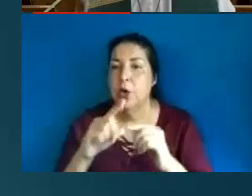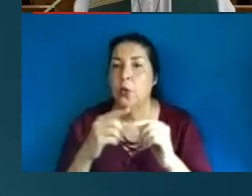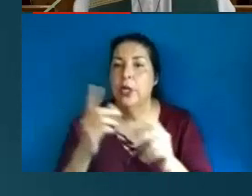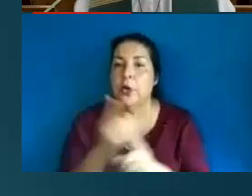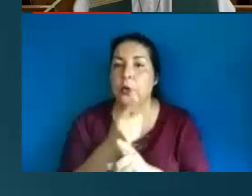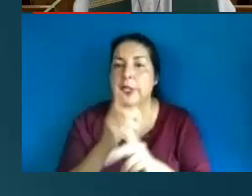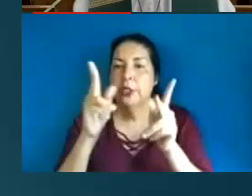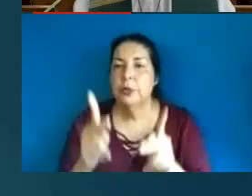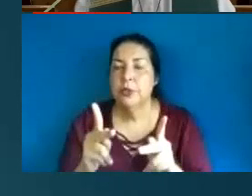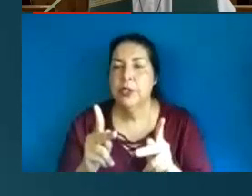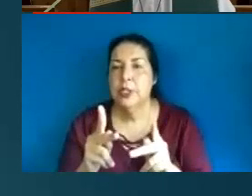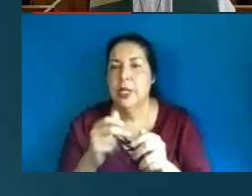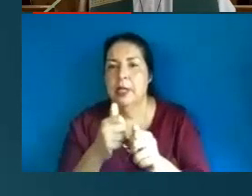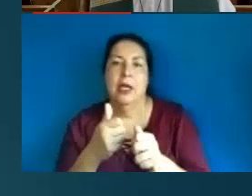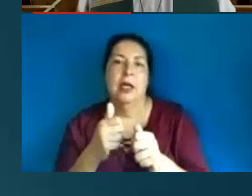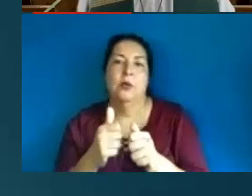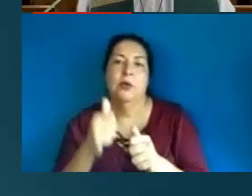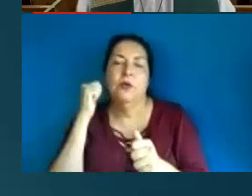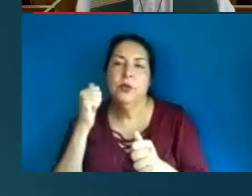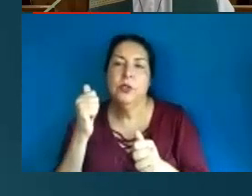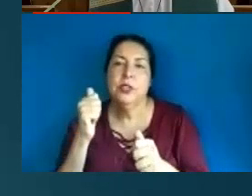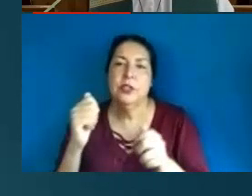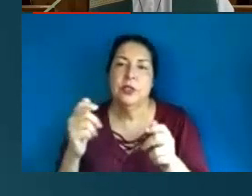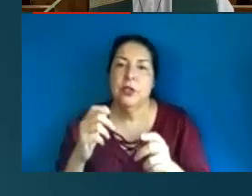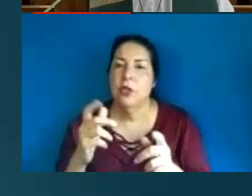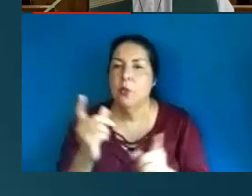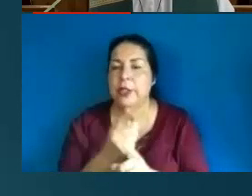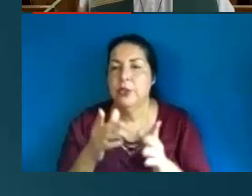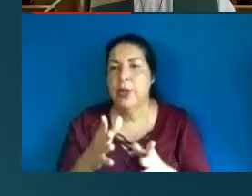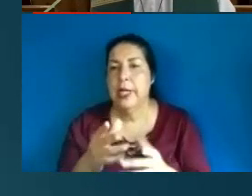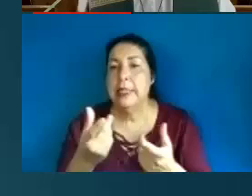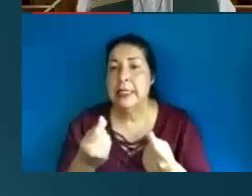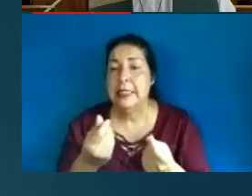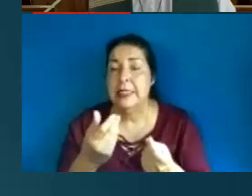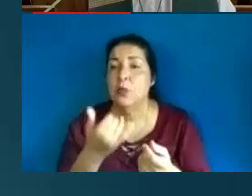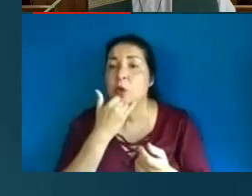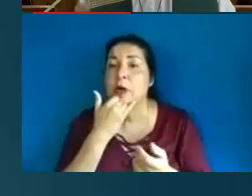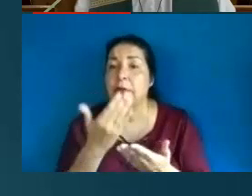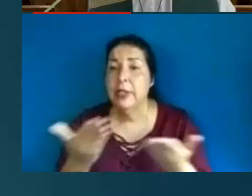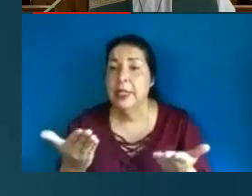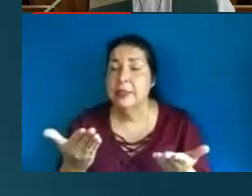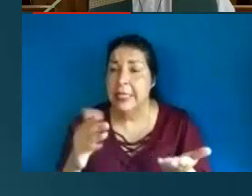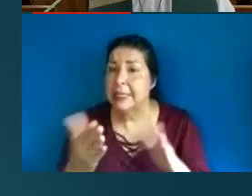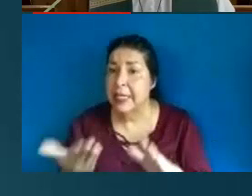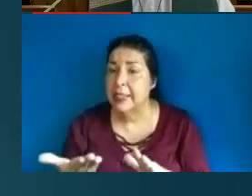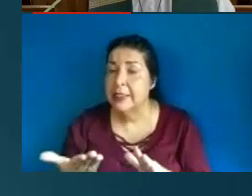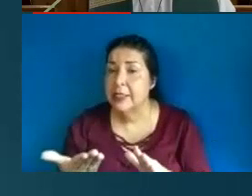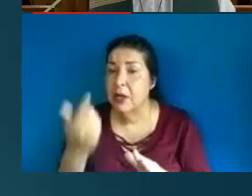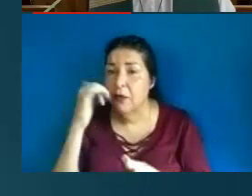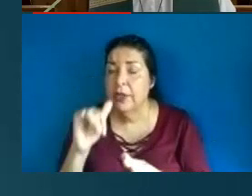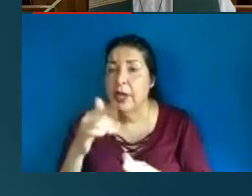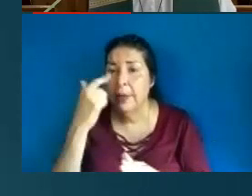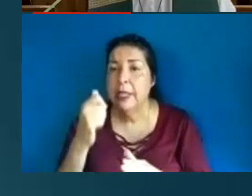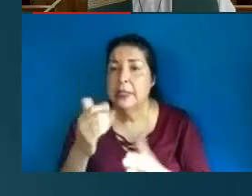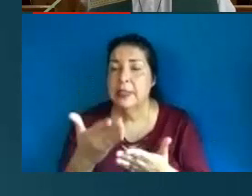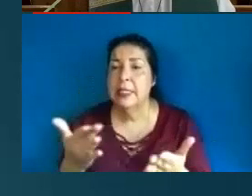away from his righteousness and does injustice, he shall die for it. For the injustice that he has done,